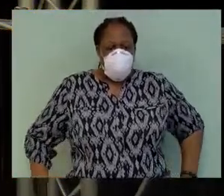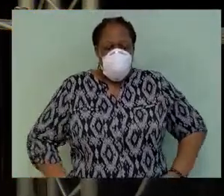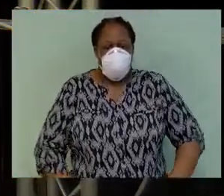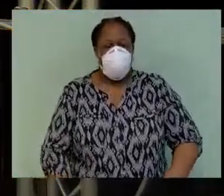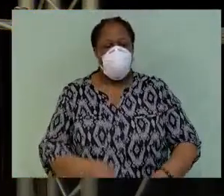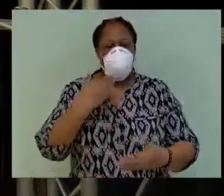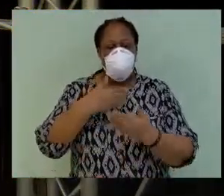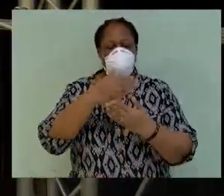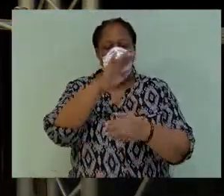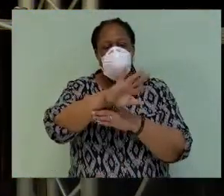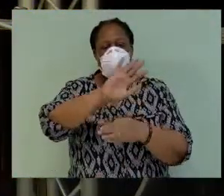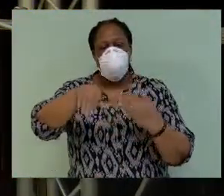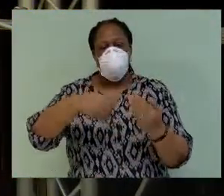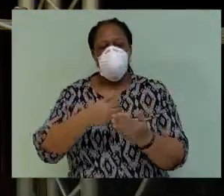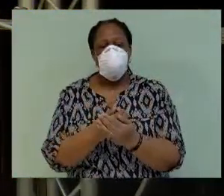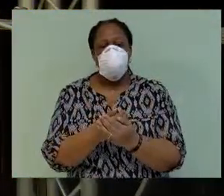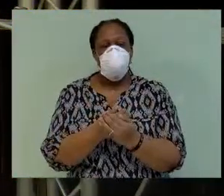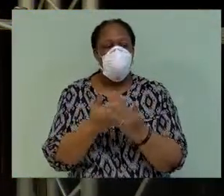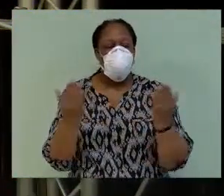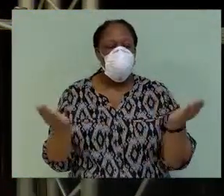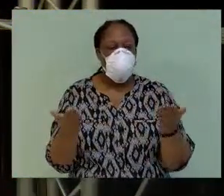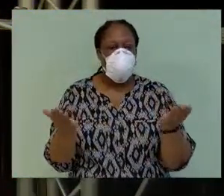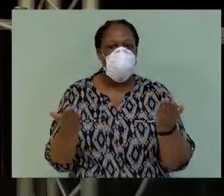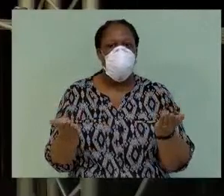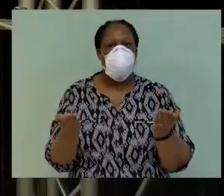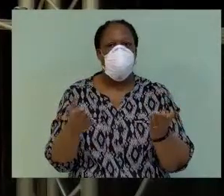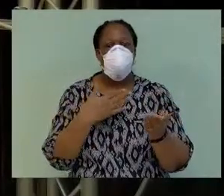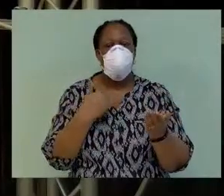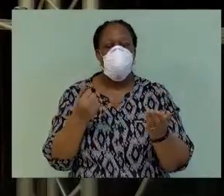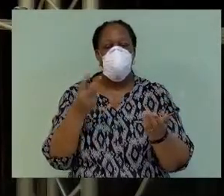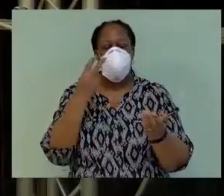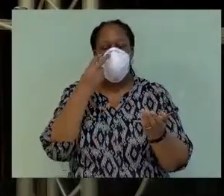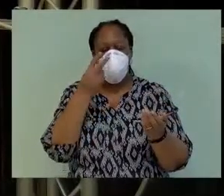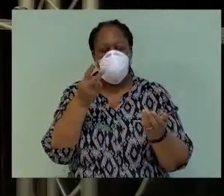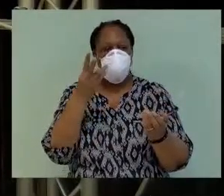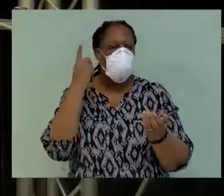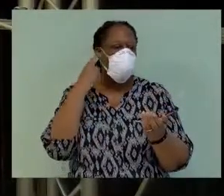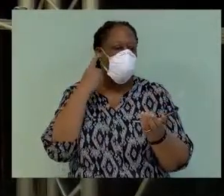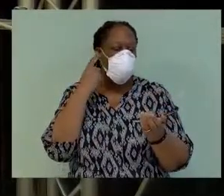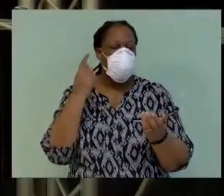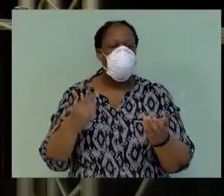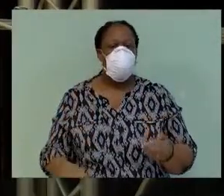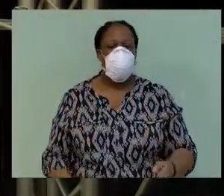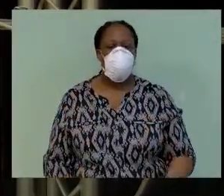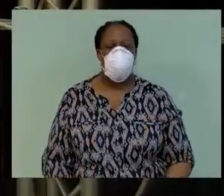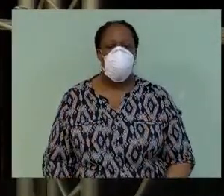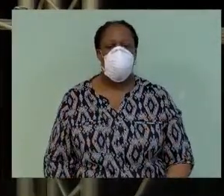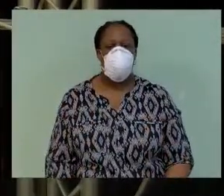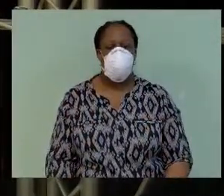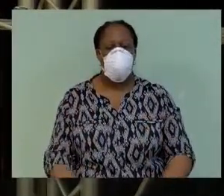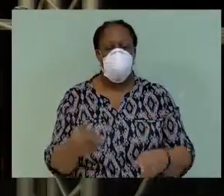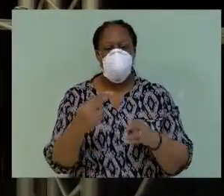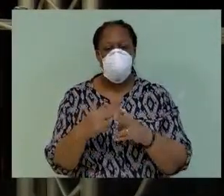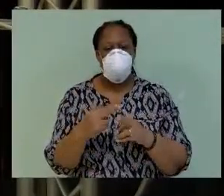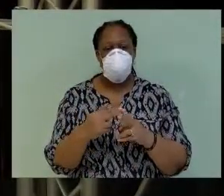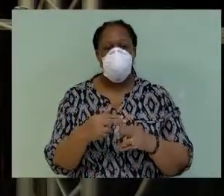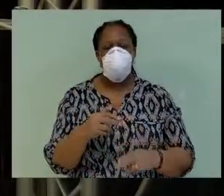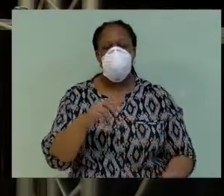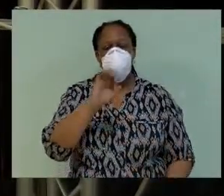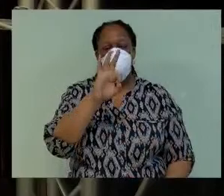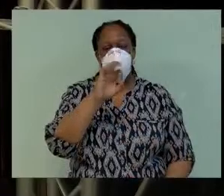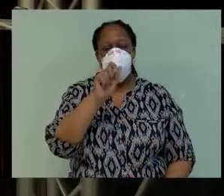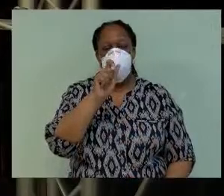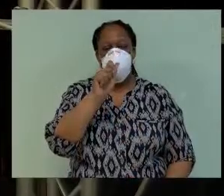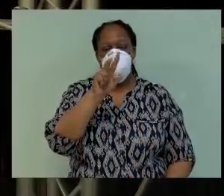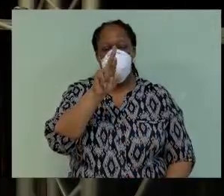Good afternoon, everyone here and also those in the viewing and listening public. My name is Diana Francis, and I'm the